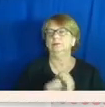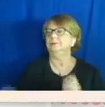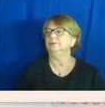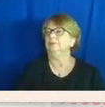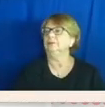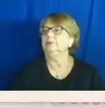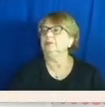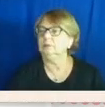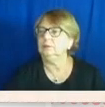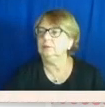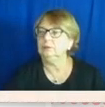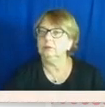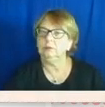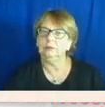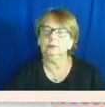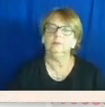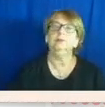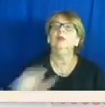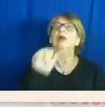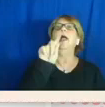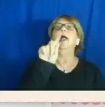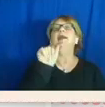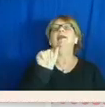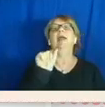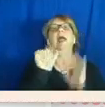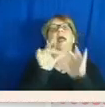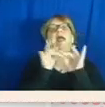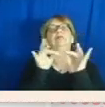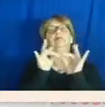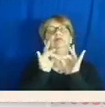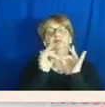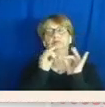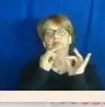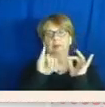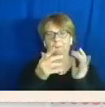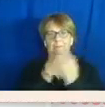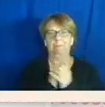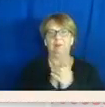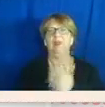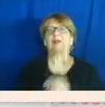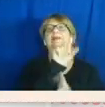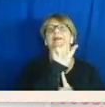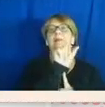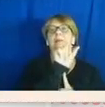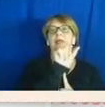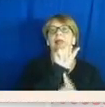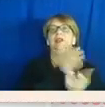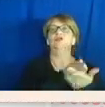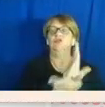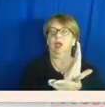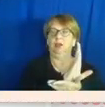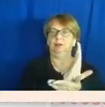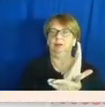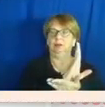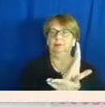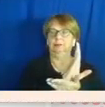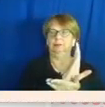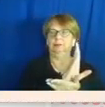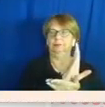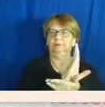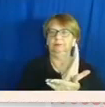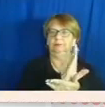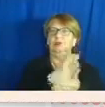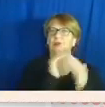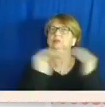What the ADA says is that disability rights are civil